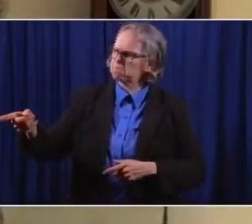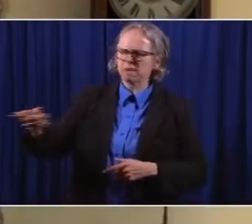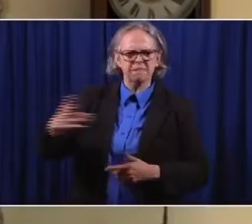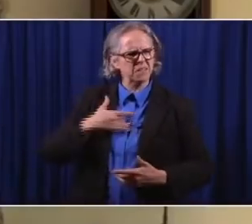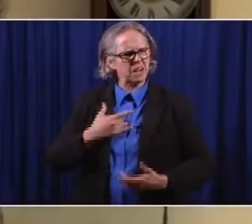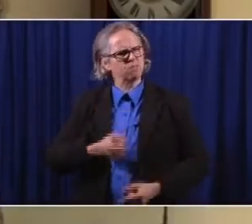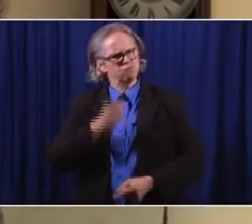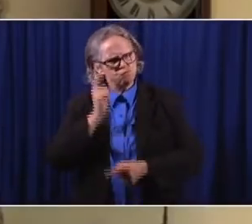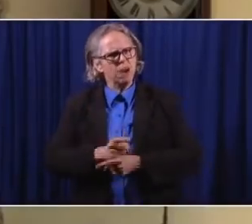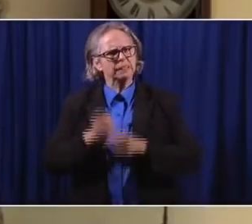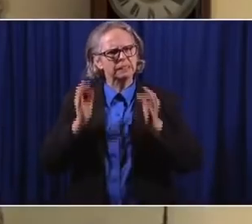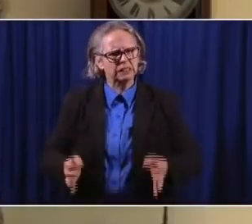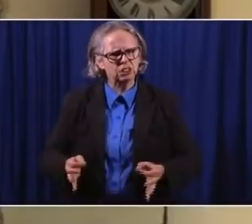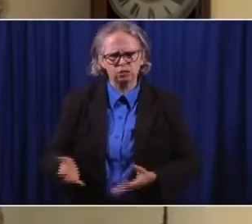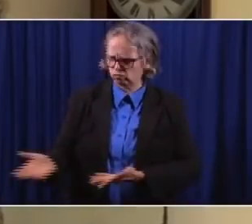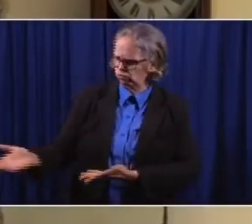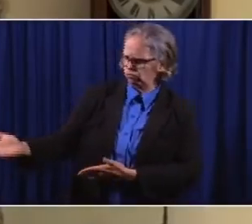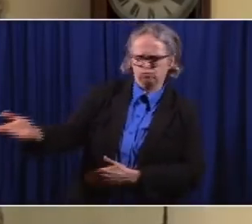But